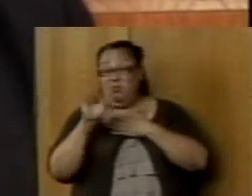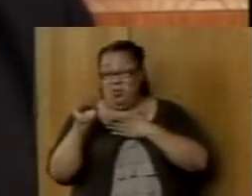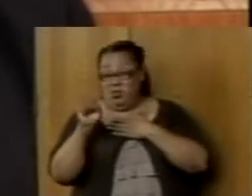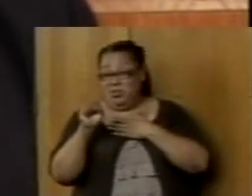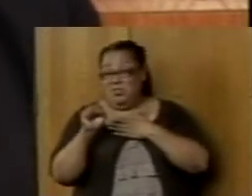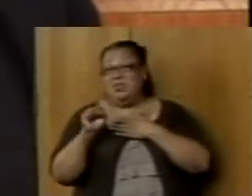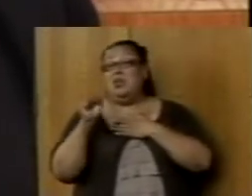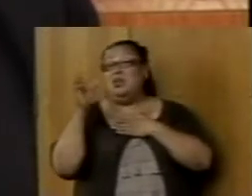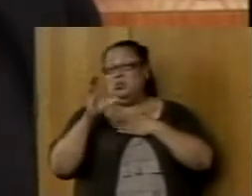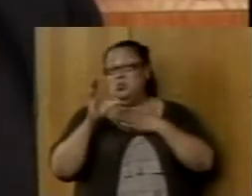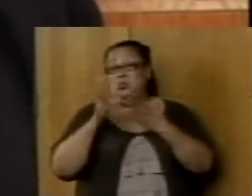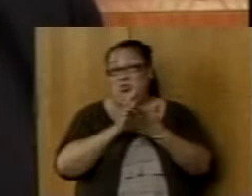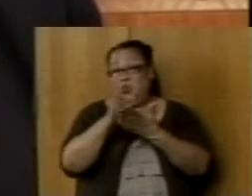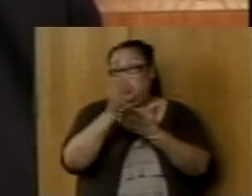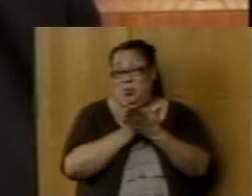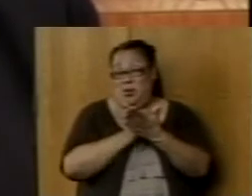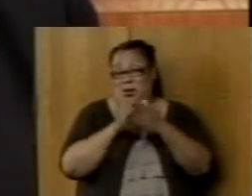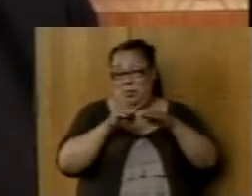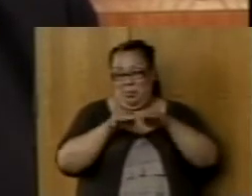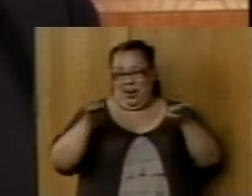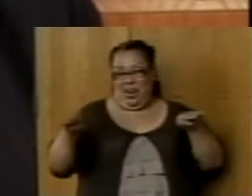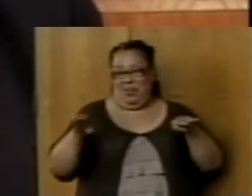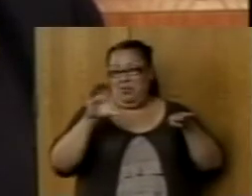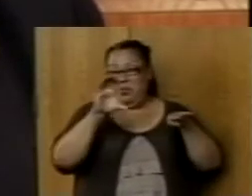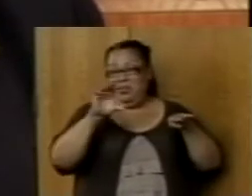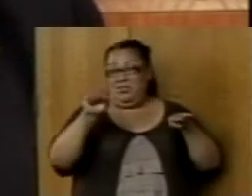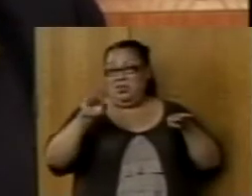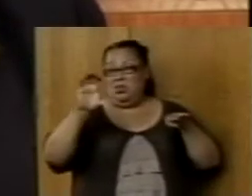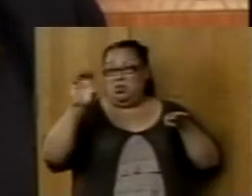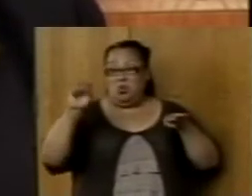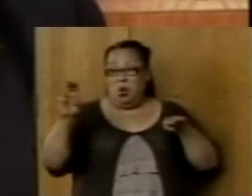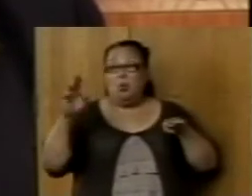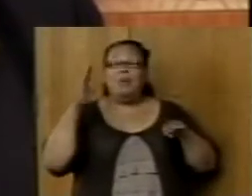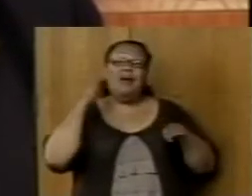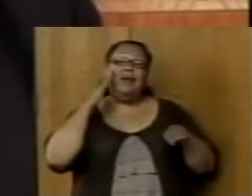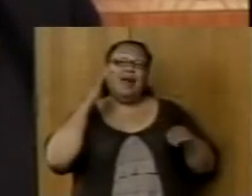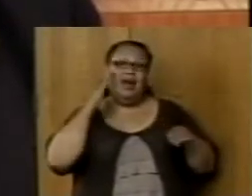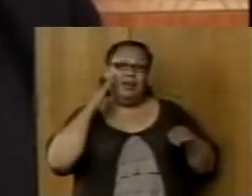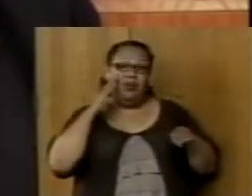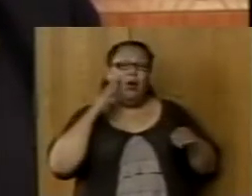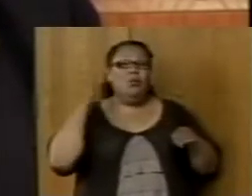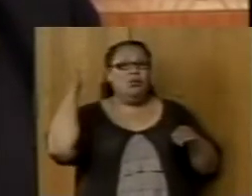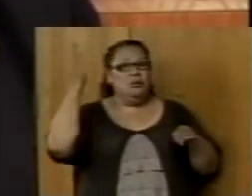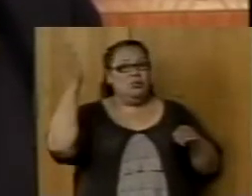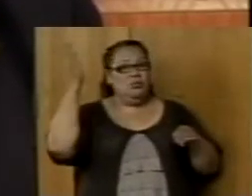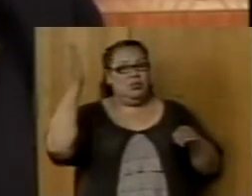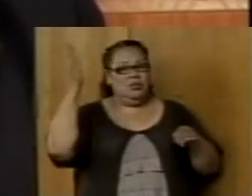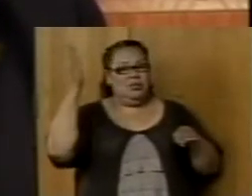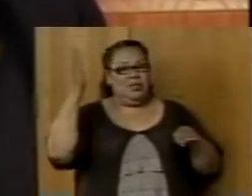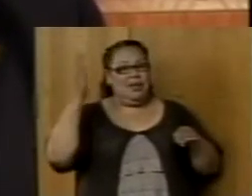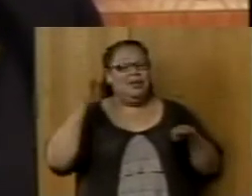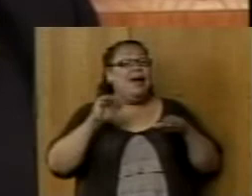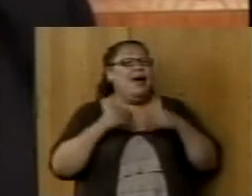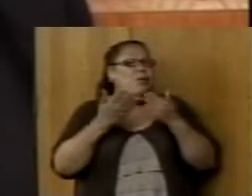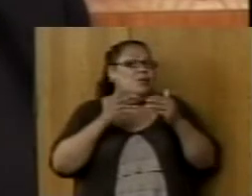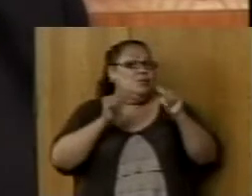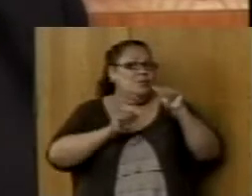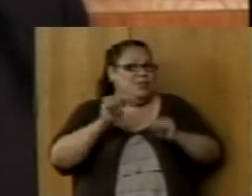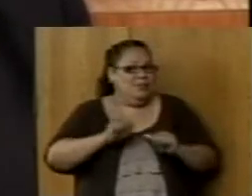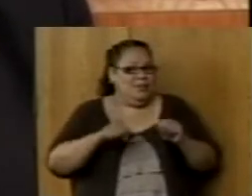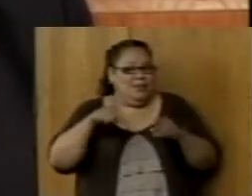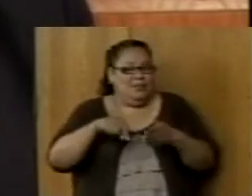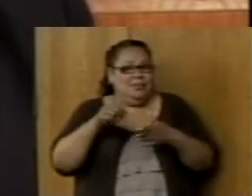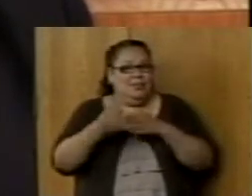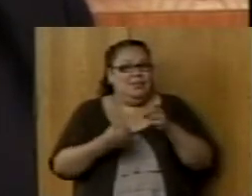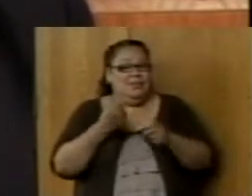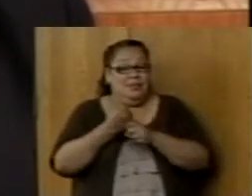our curriculum platform, I know that Ms. Garcia is going to be presenting some information right now in terms of how it's been assessed this year. But